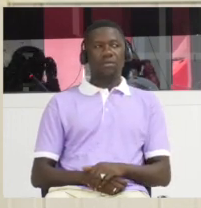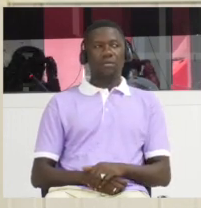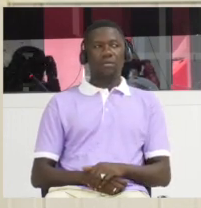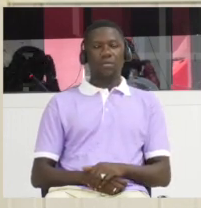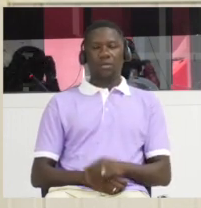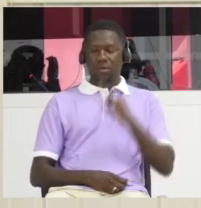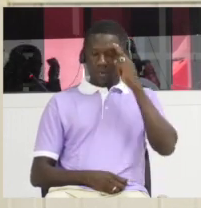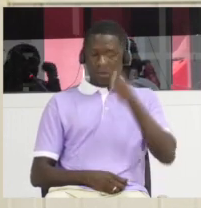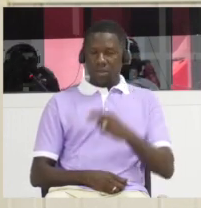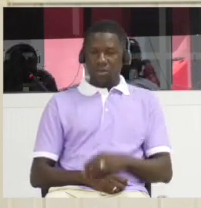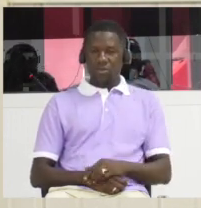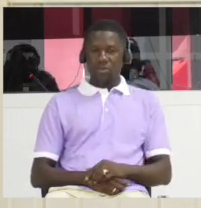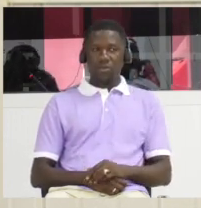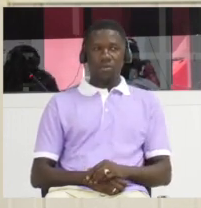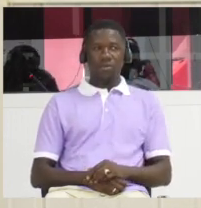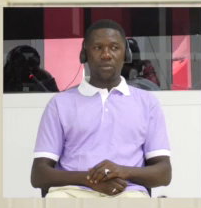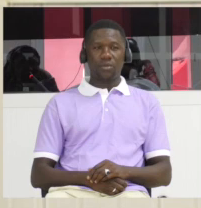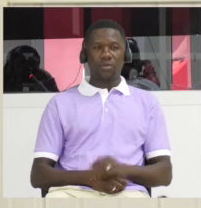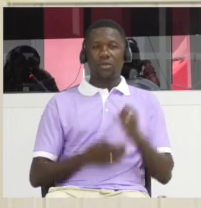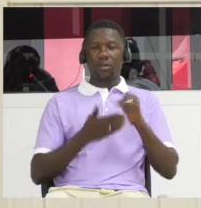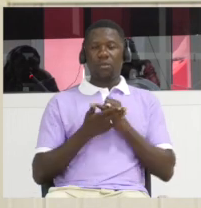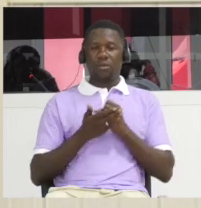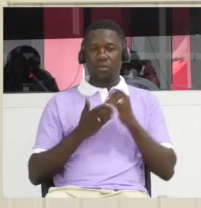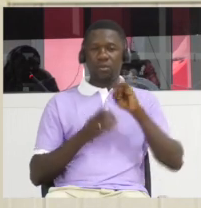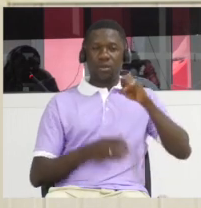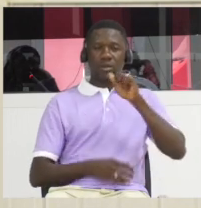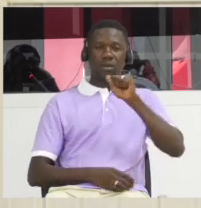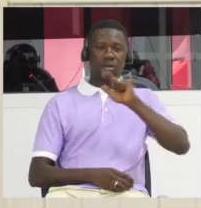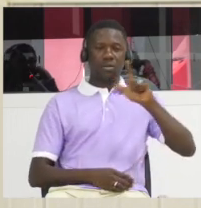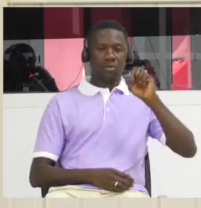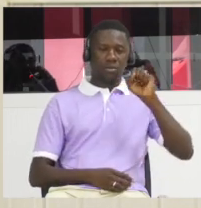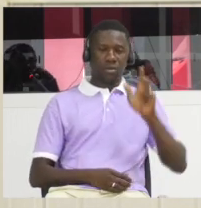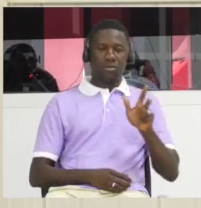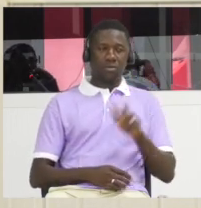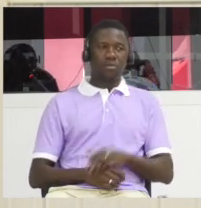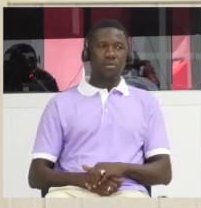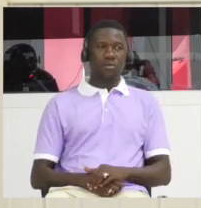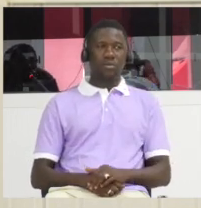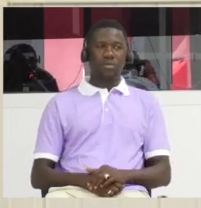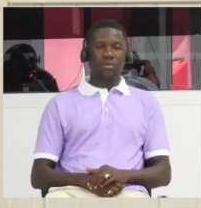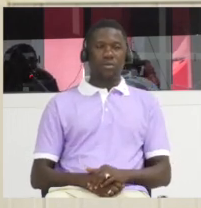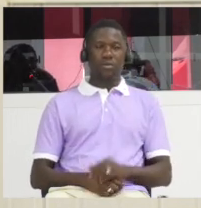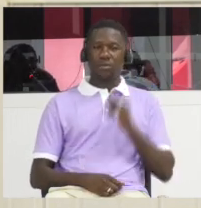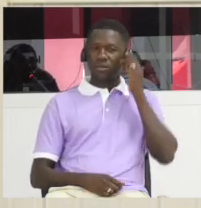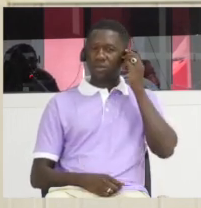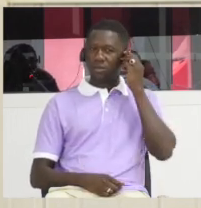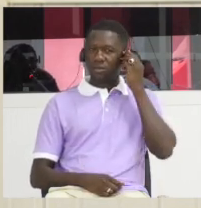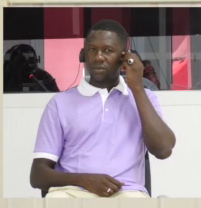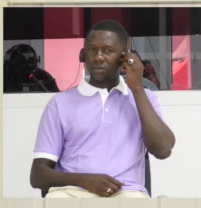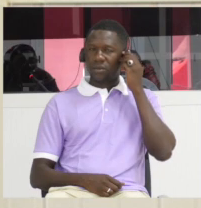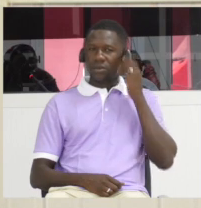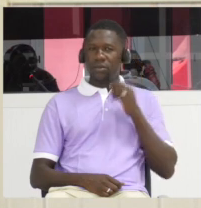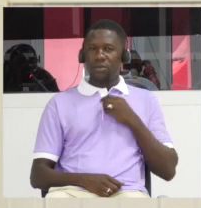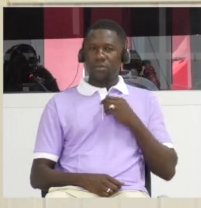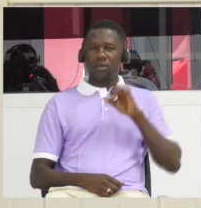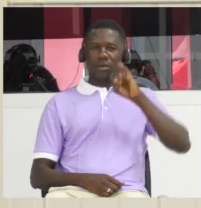Thank you very much, Imam Diallo. Commissioner Diallo, the floor. Mr. Jack? Yes, teacher. Do you